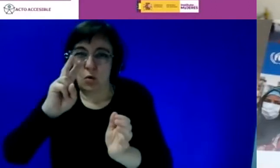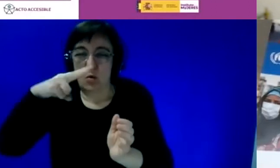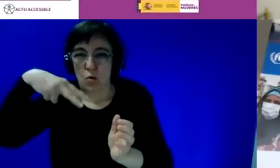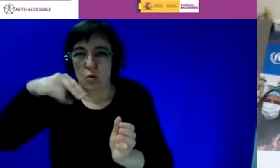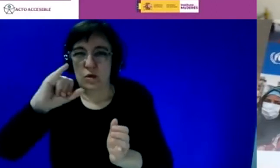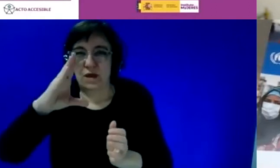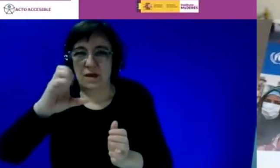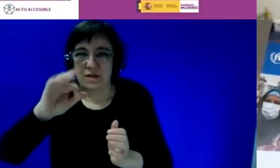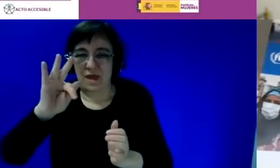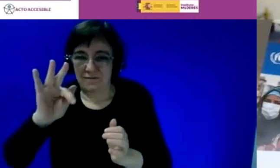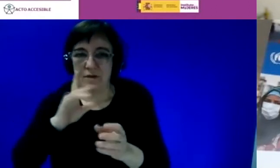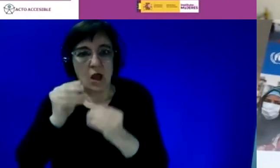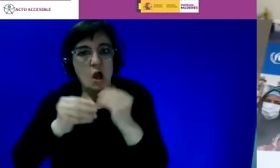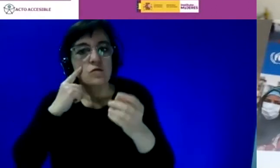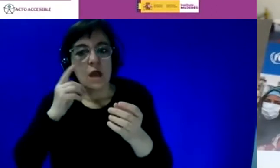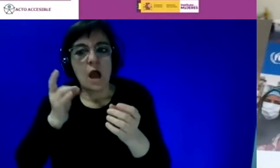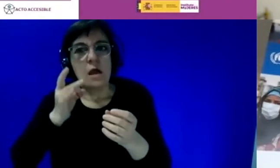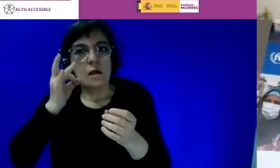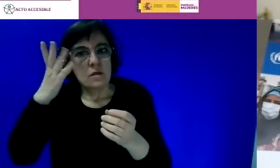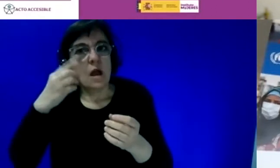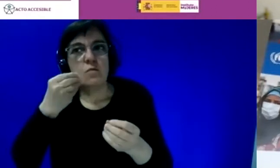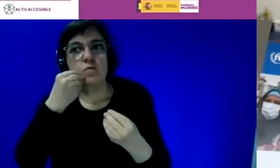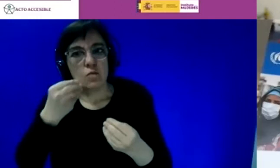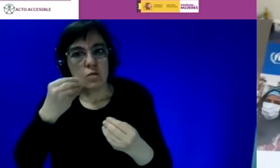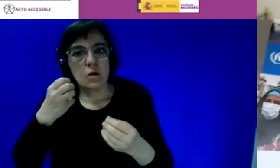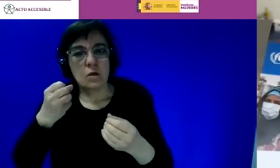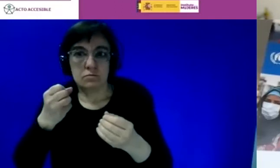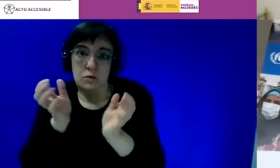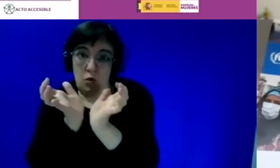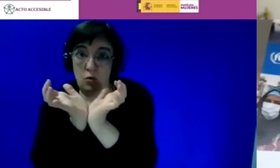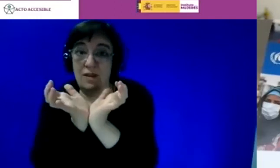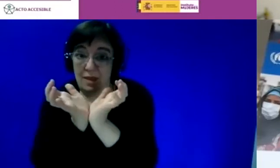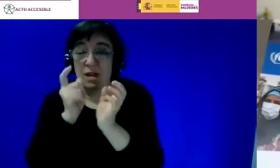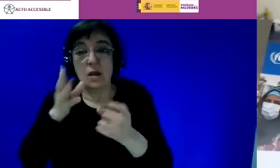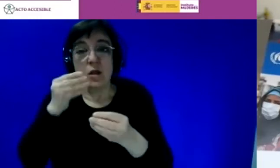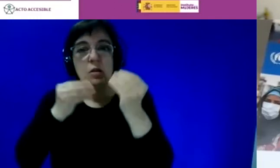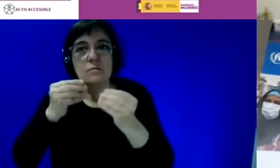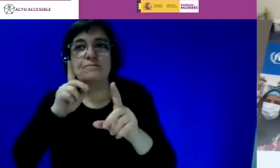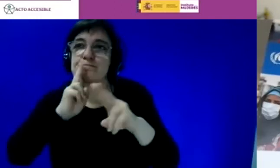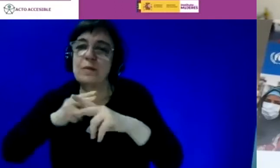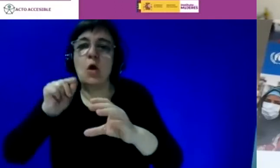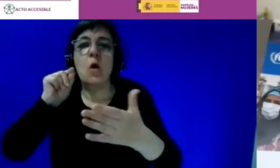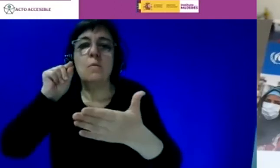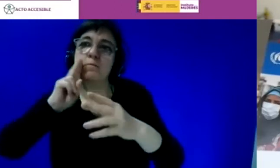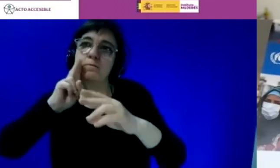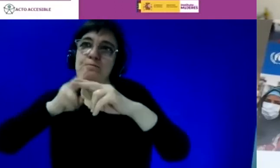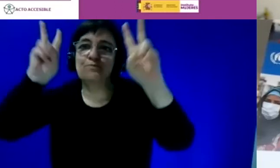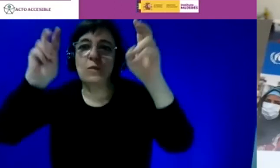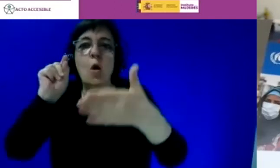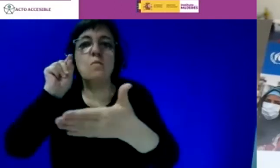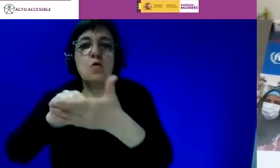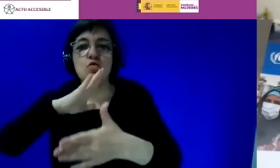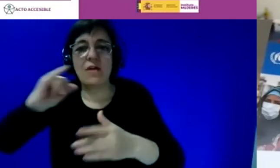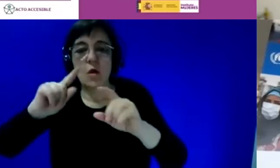and that is the establishment of blue dot one-stop shops, if you like, for women and